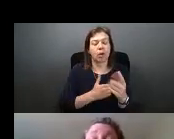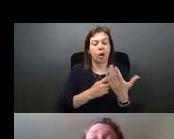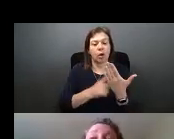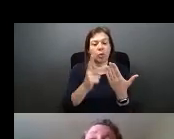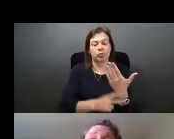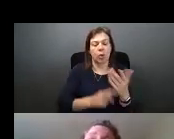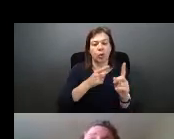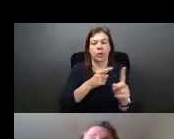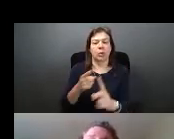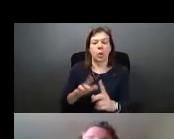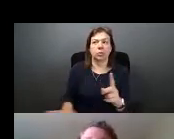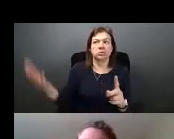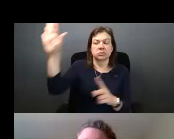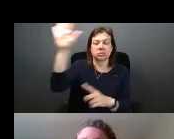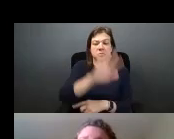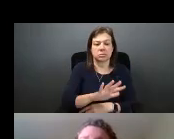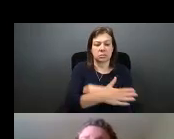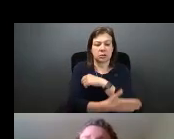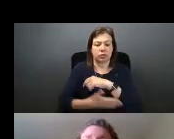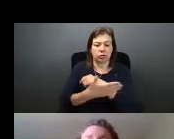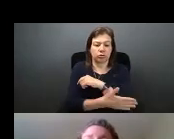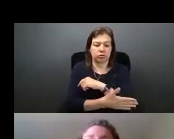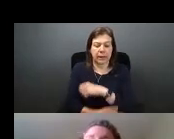goals around the country.